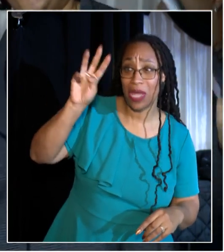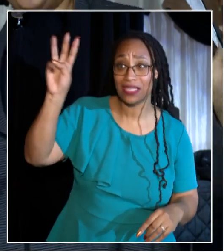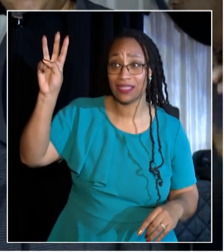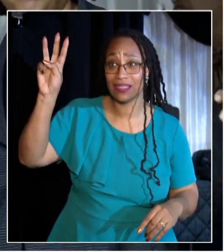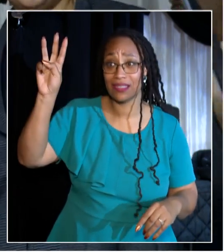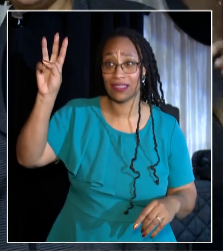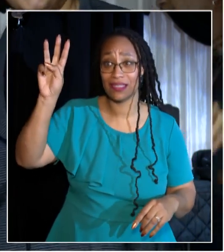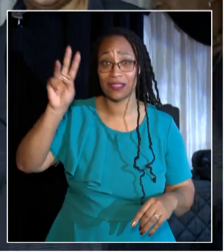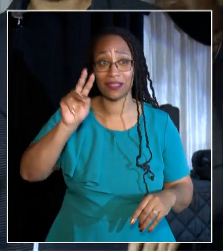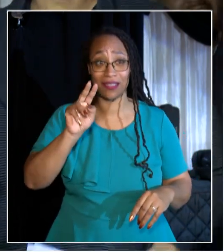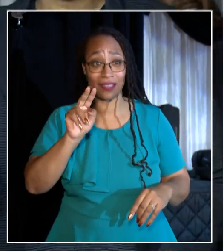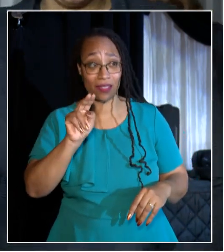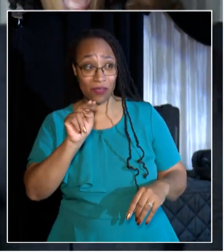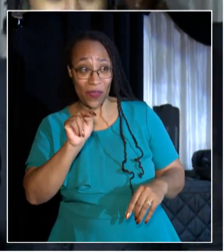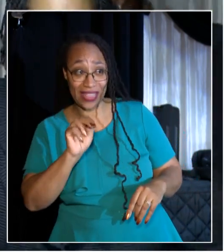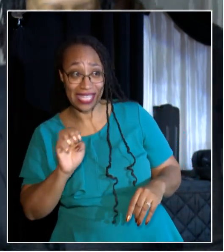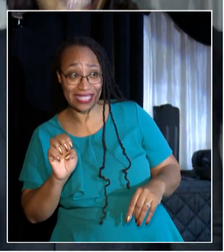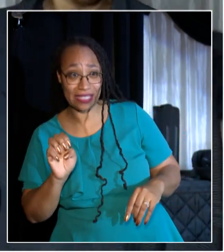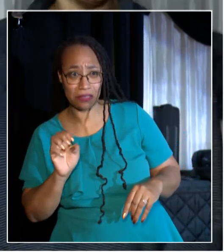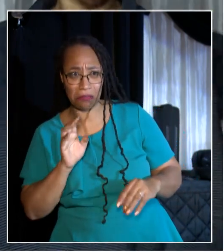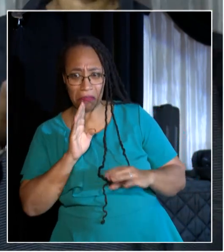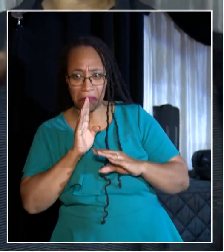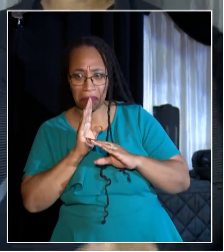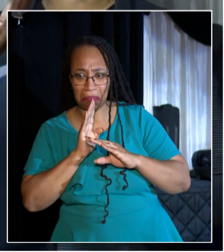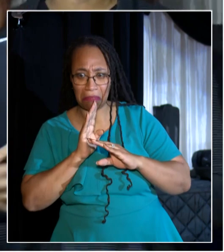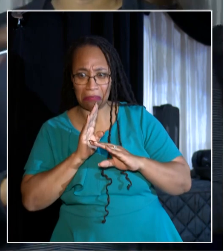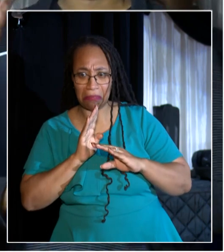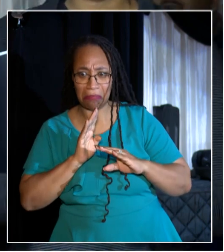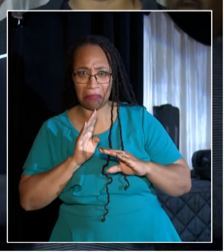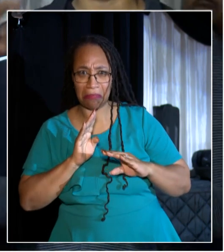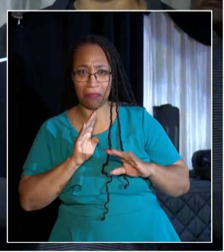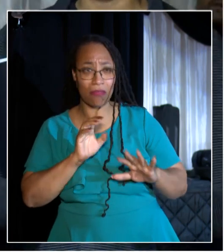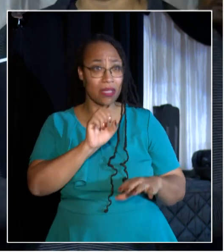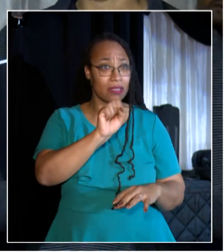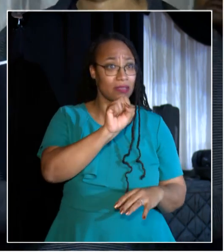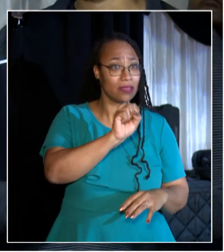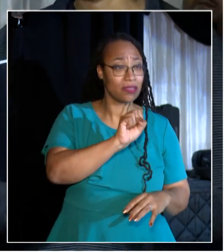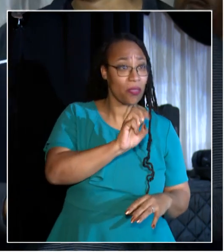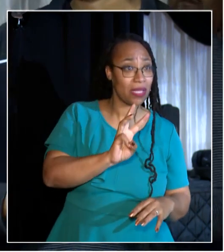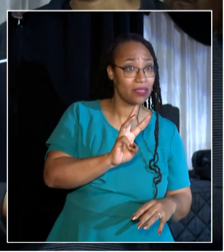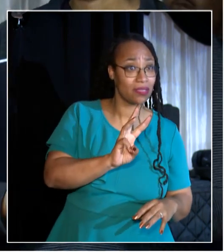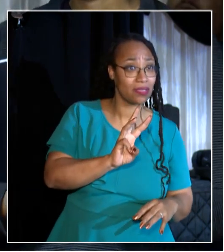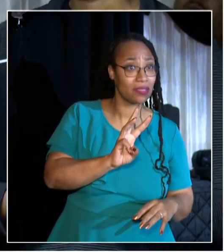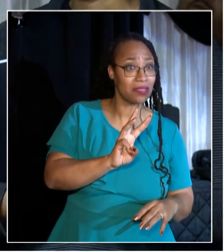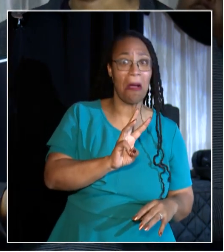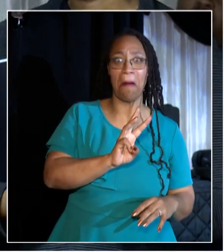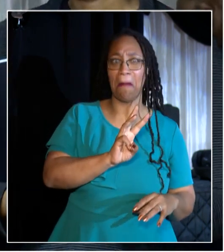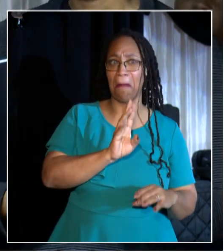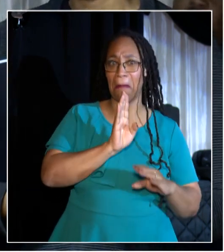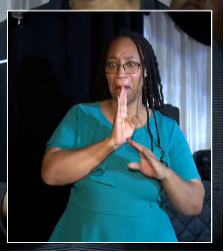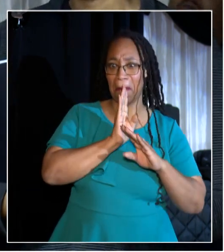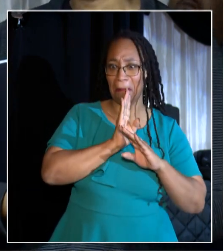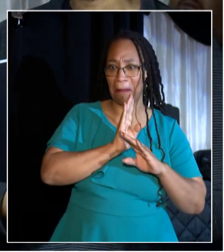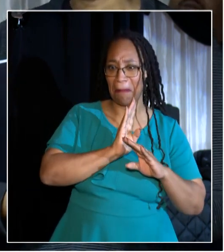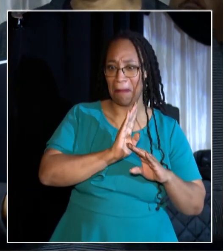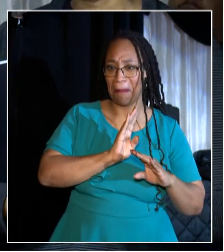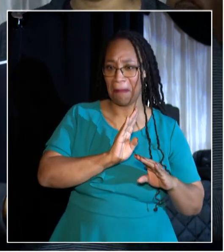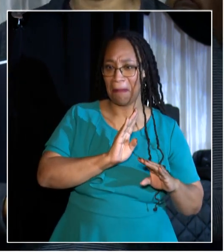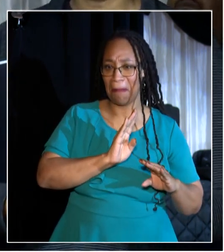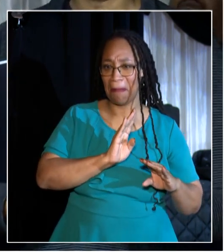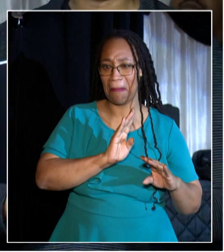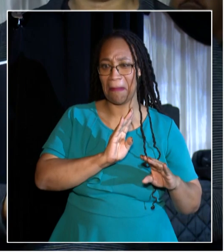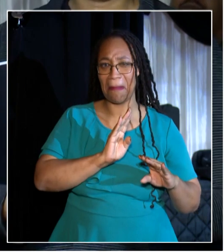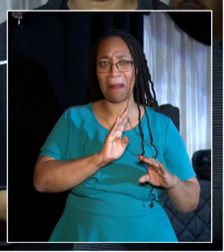Southwest? And well, it's only always about 3 or 4 people from Southwest. And where is the